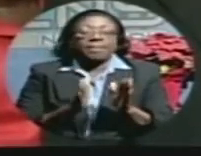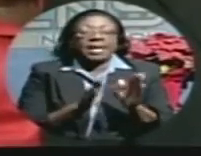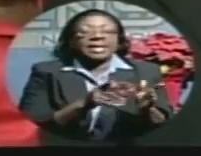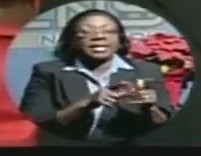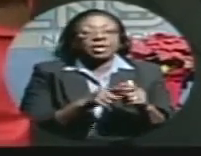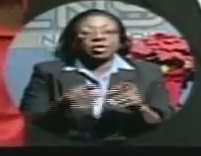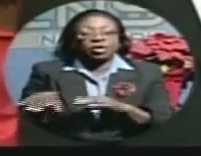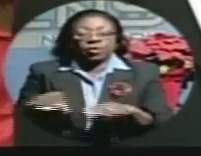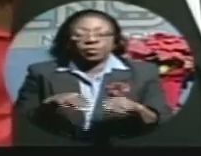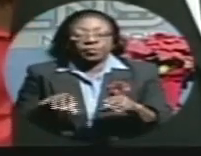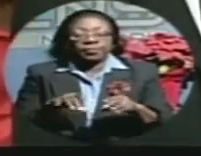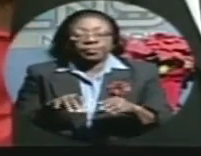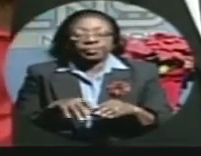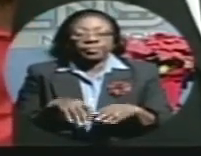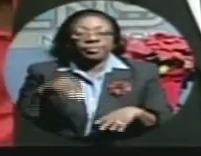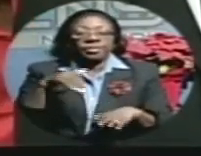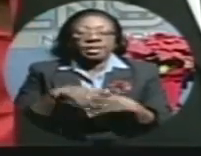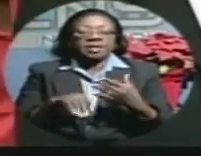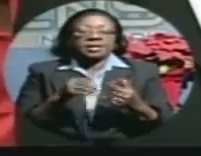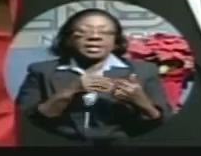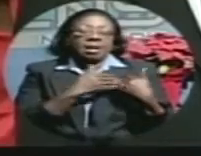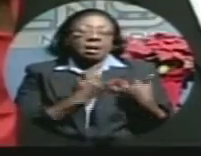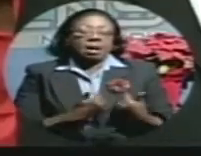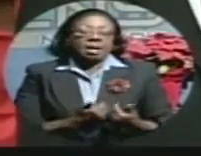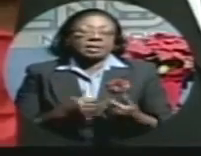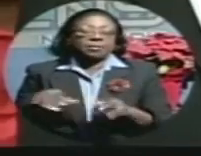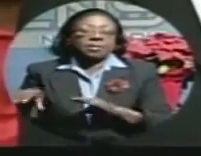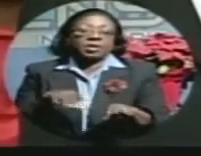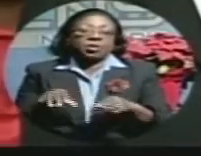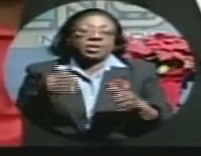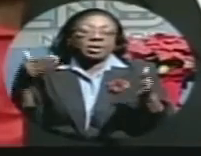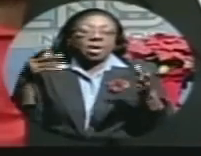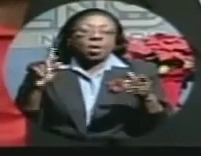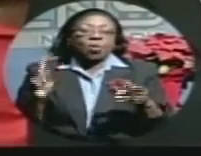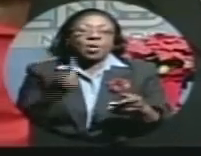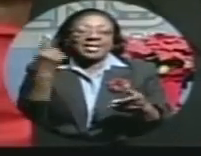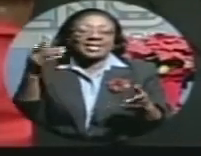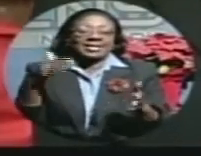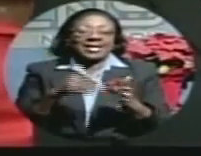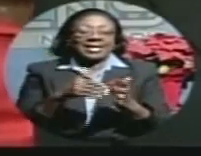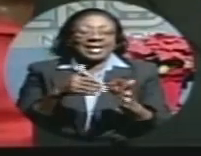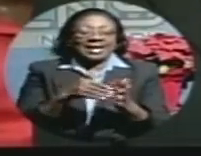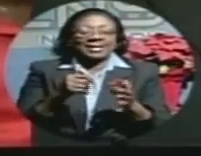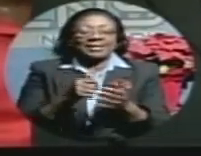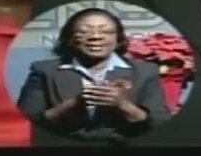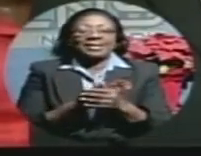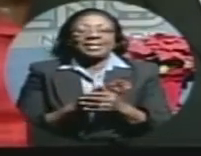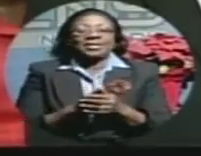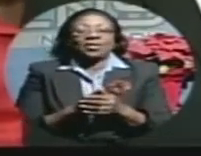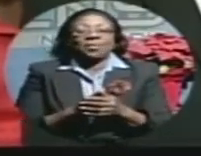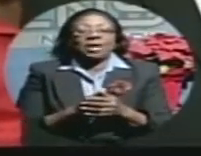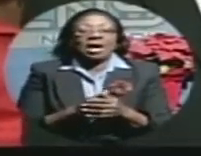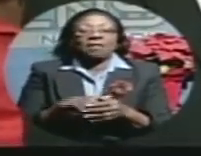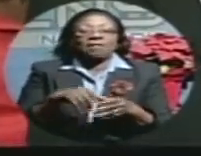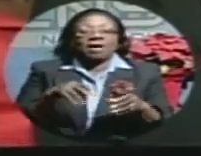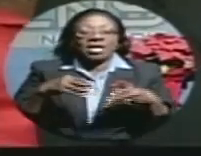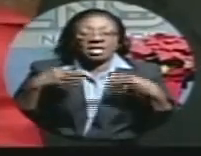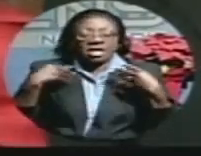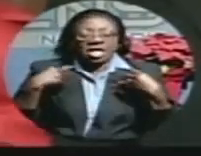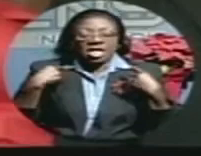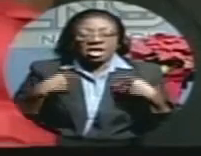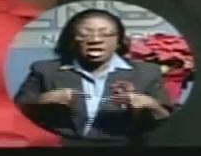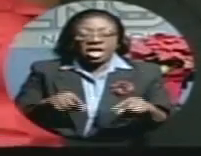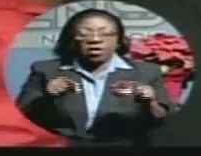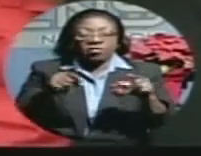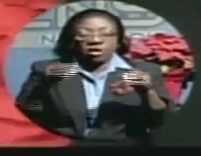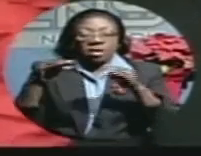in their hearts that they will do it once a year to make a presentation to you. So on behalf of our general manager, deputy general manager, and